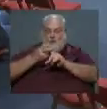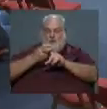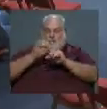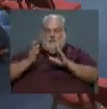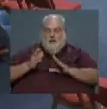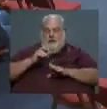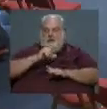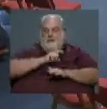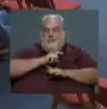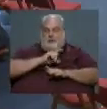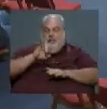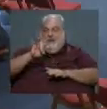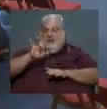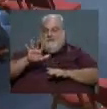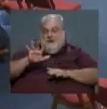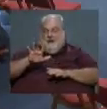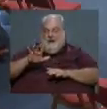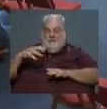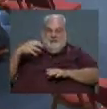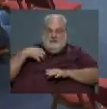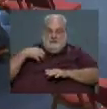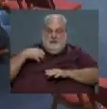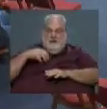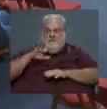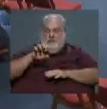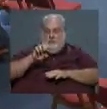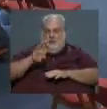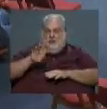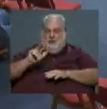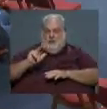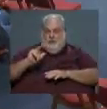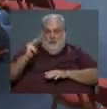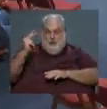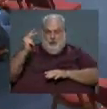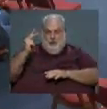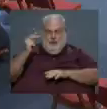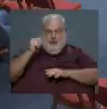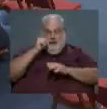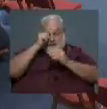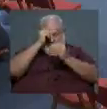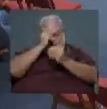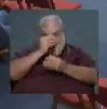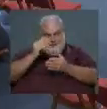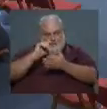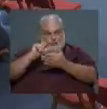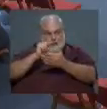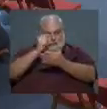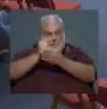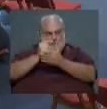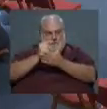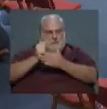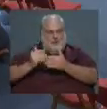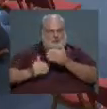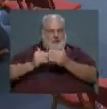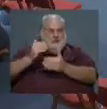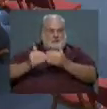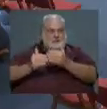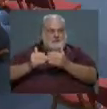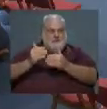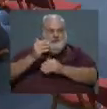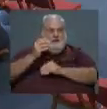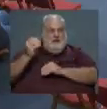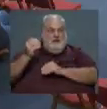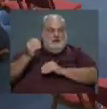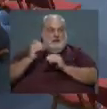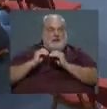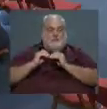police recruit school number 85 from Chief Buckner on February 3rd. I want to let everybody know about that graduation. And